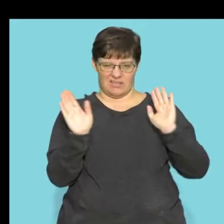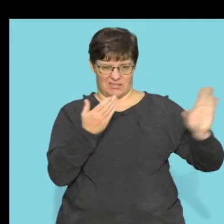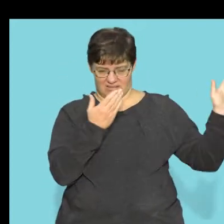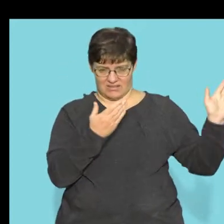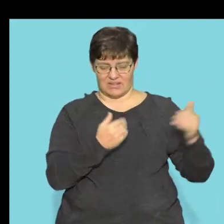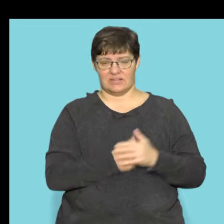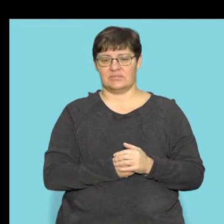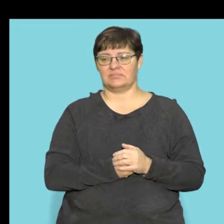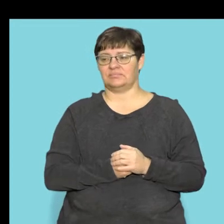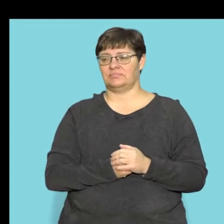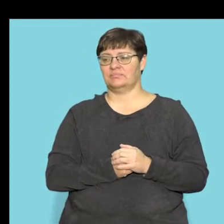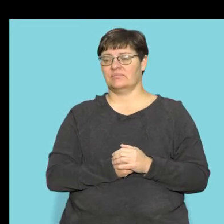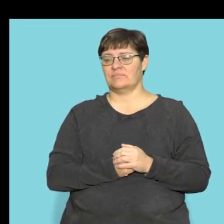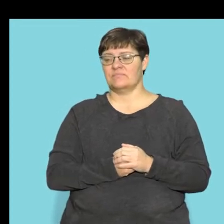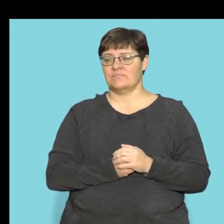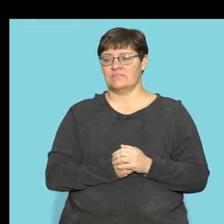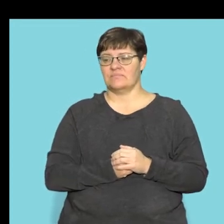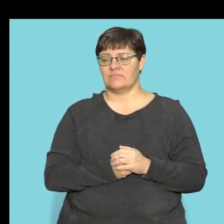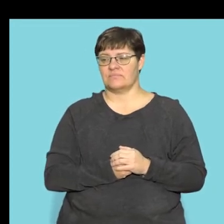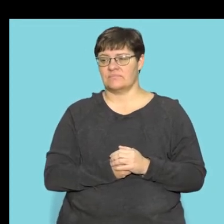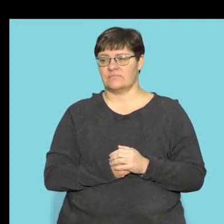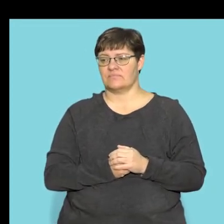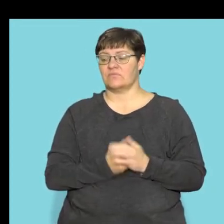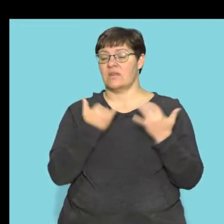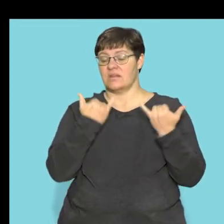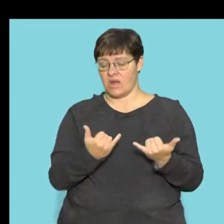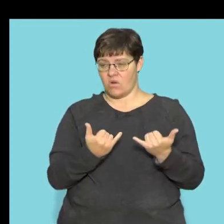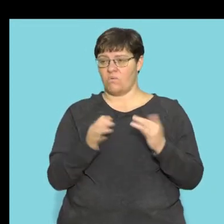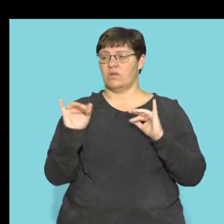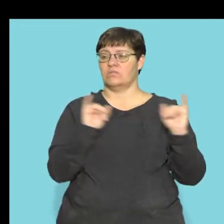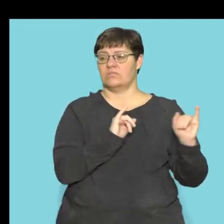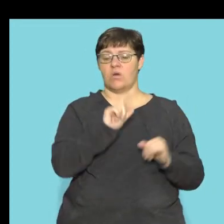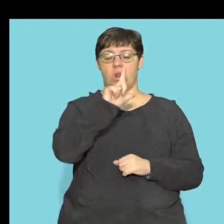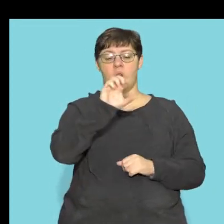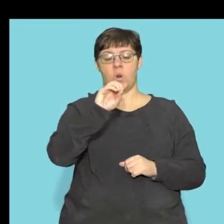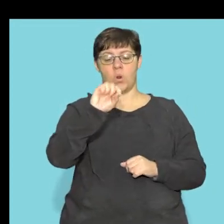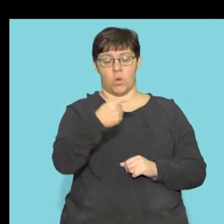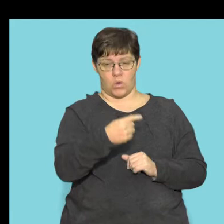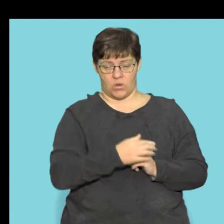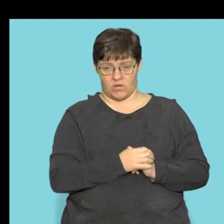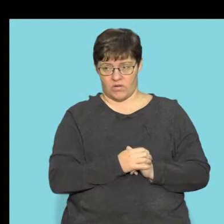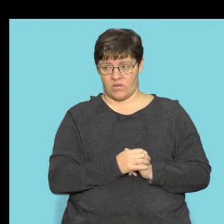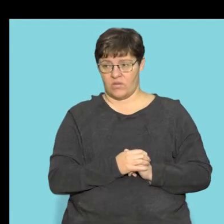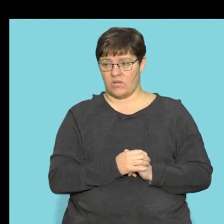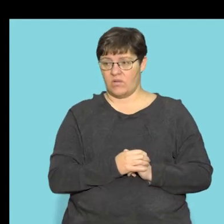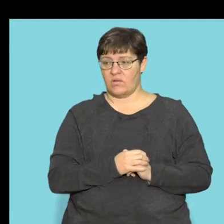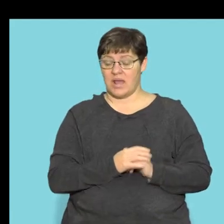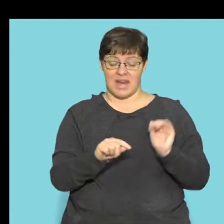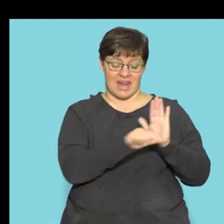I can divide both sides by it, right? Then from here, I will need to introduce my log. My